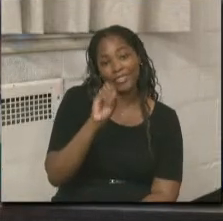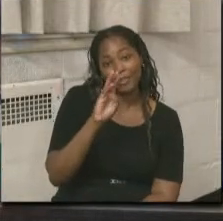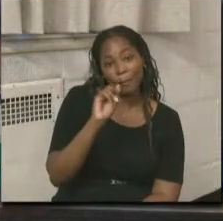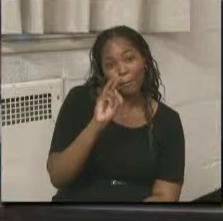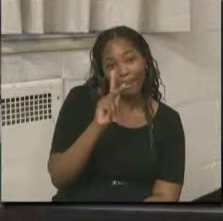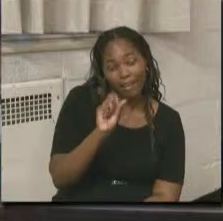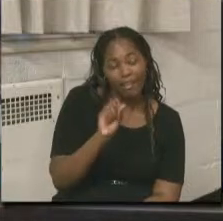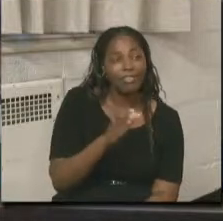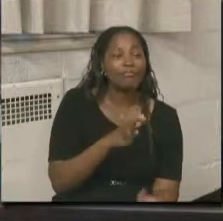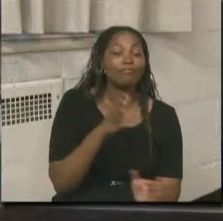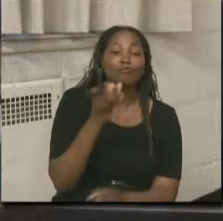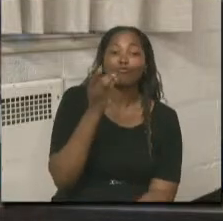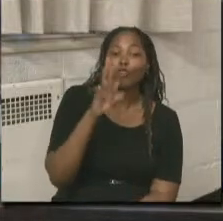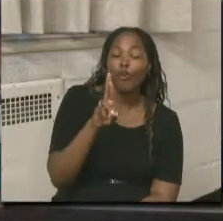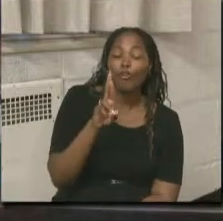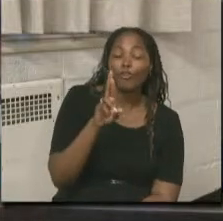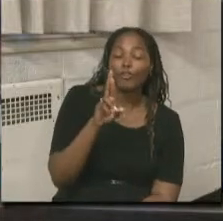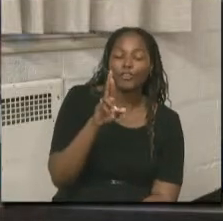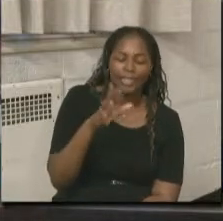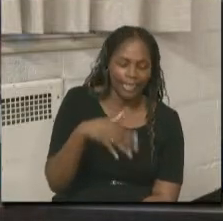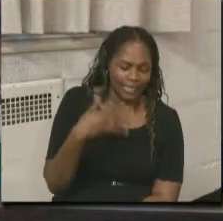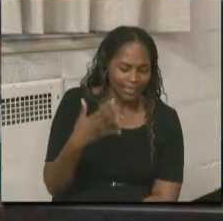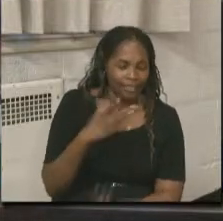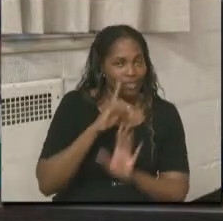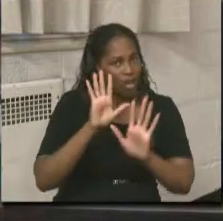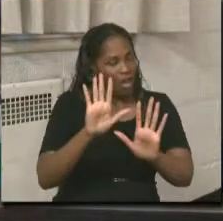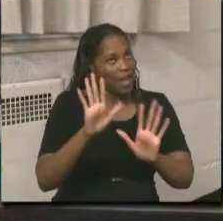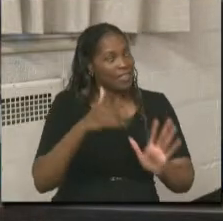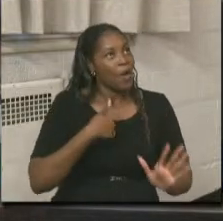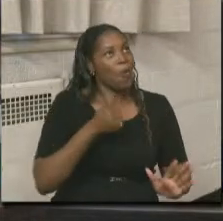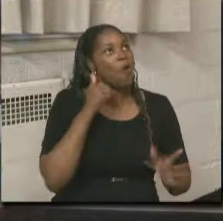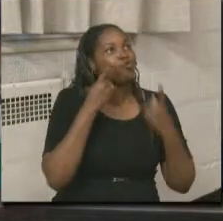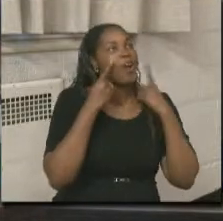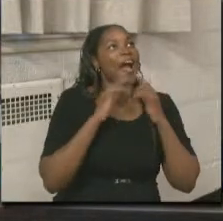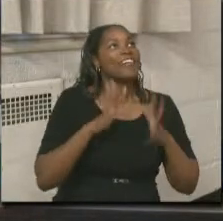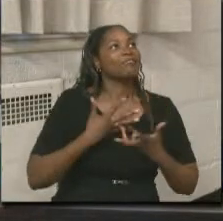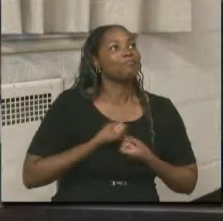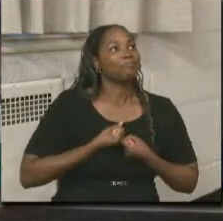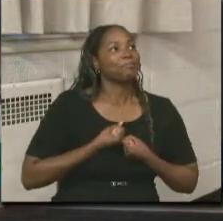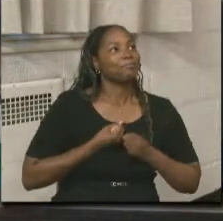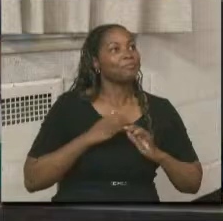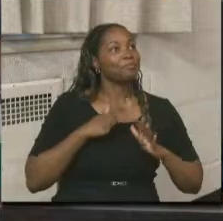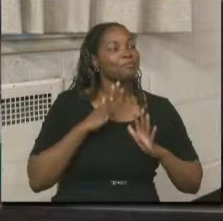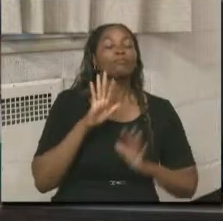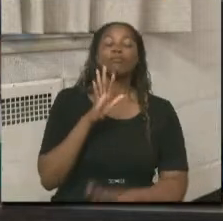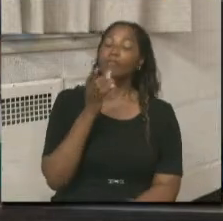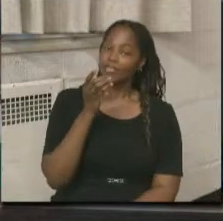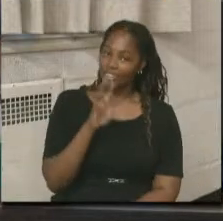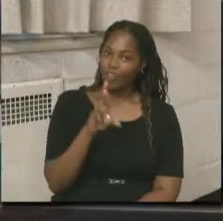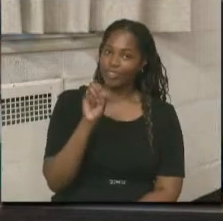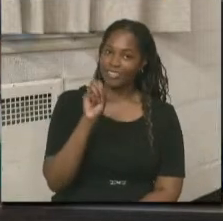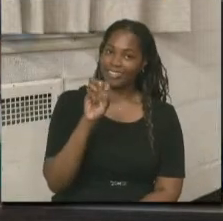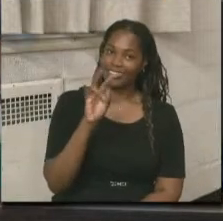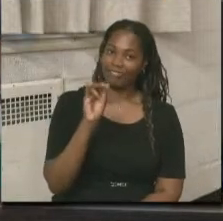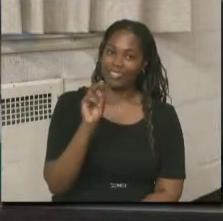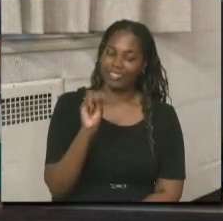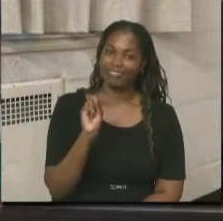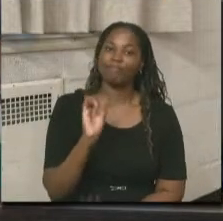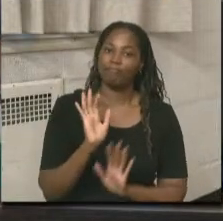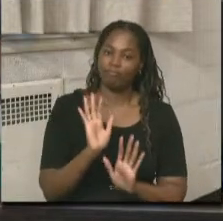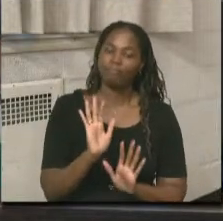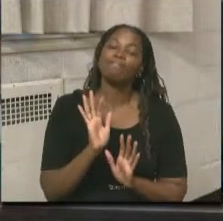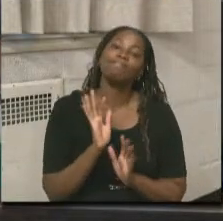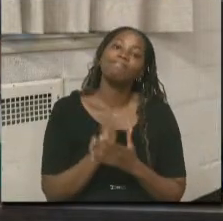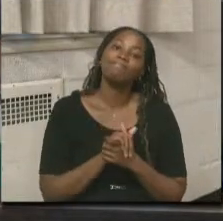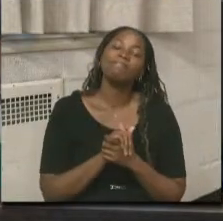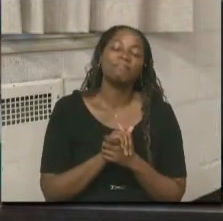and Dr. Hold on, y'all. I'm not gonna cry. I'm not gonna cry. Dr. Simmons. I'm just so grateful for